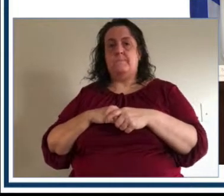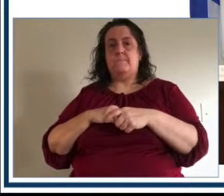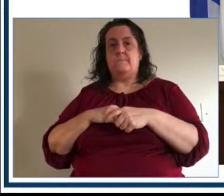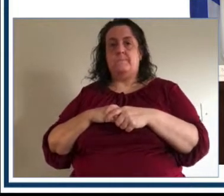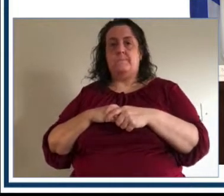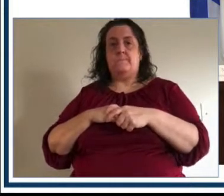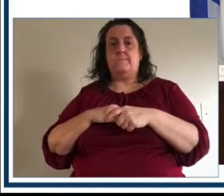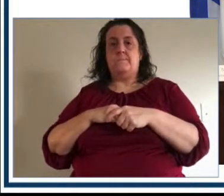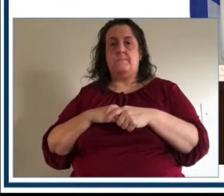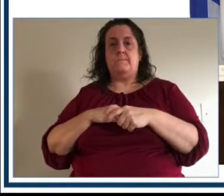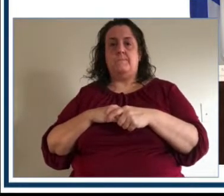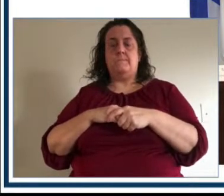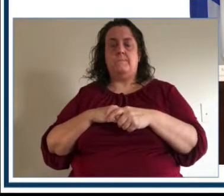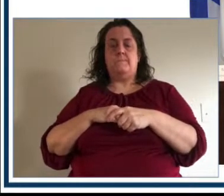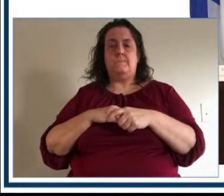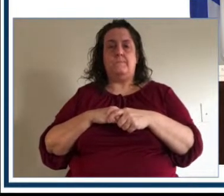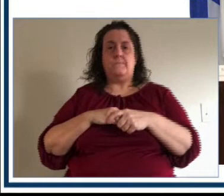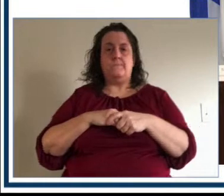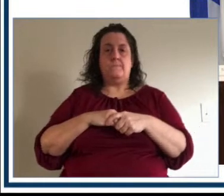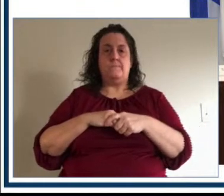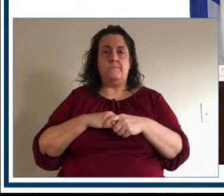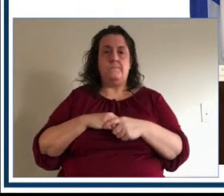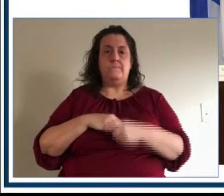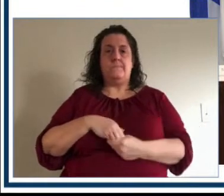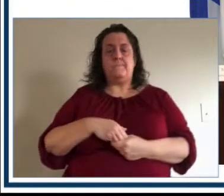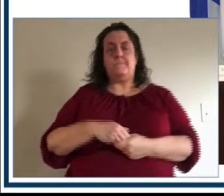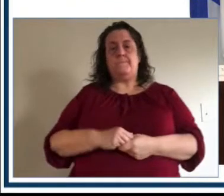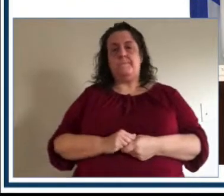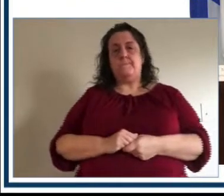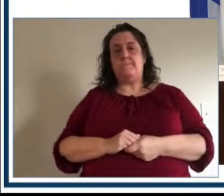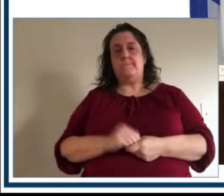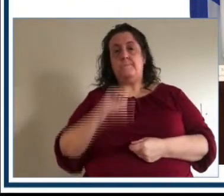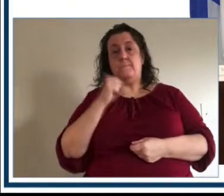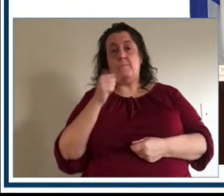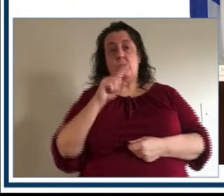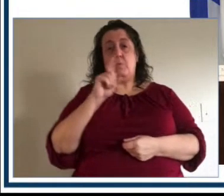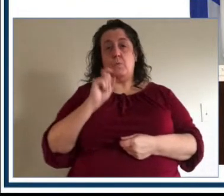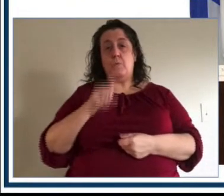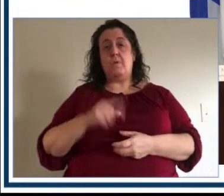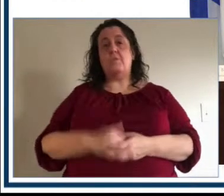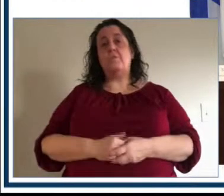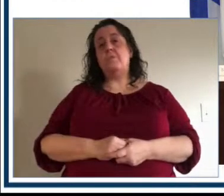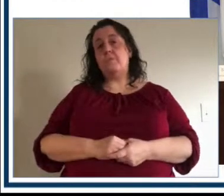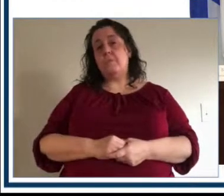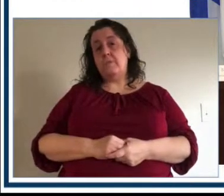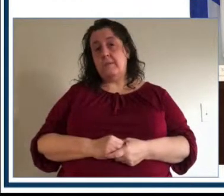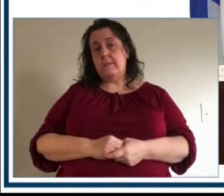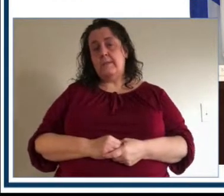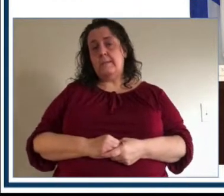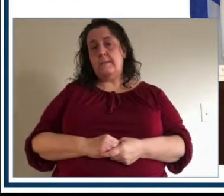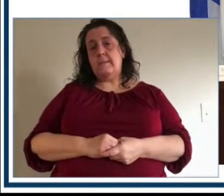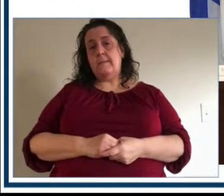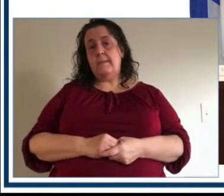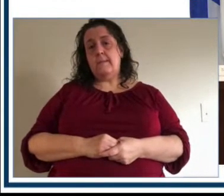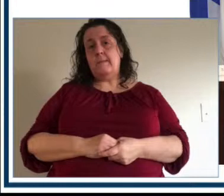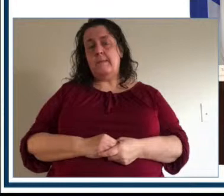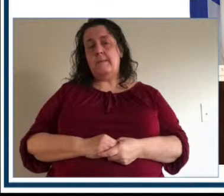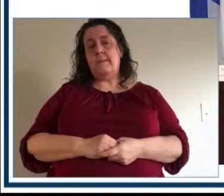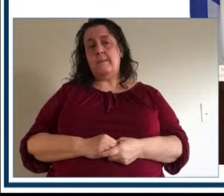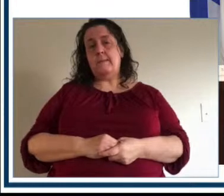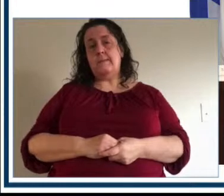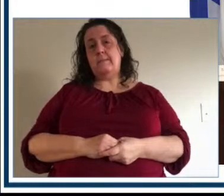There's. We talked on your briefing there on Friday about when you thought maybe